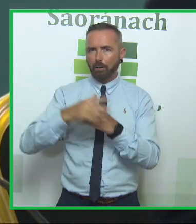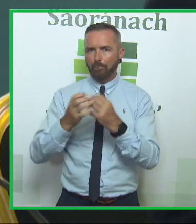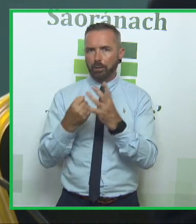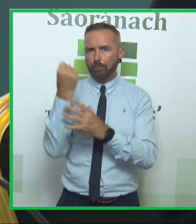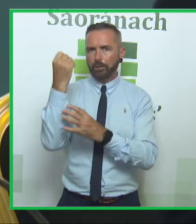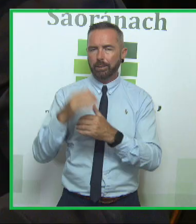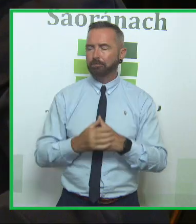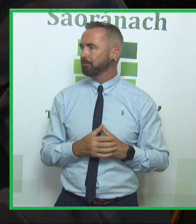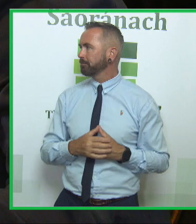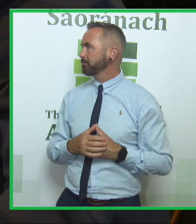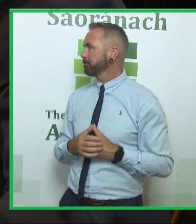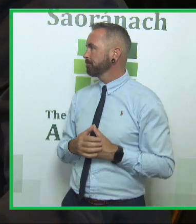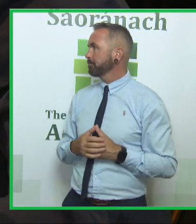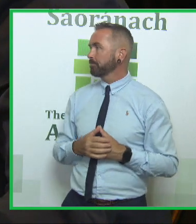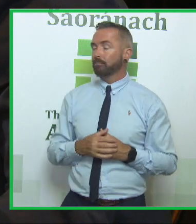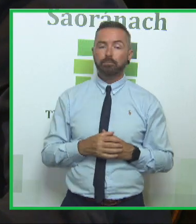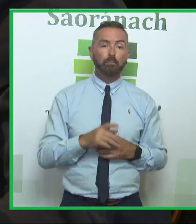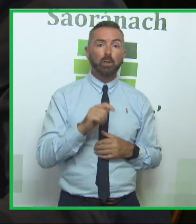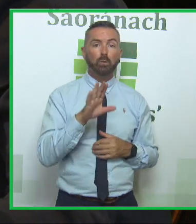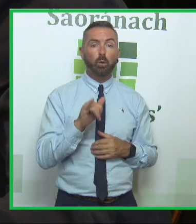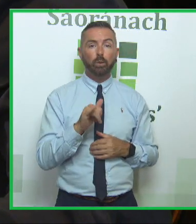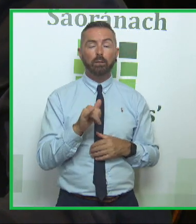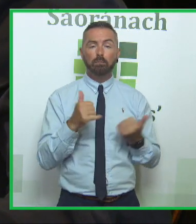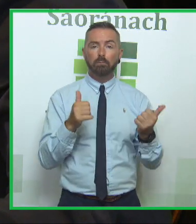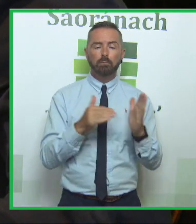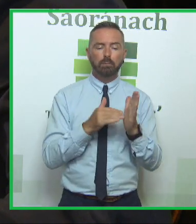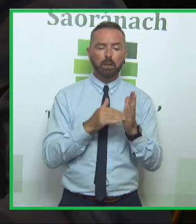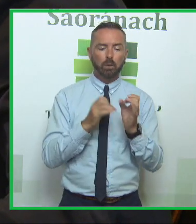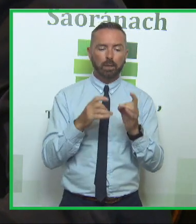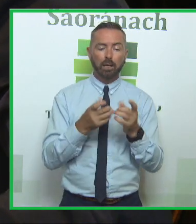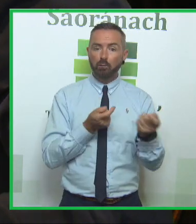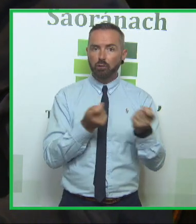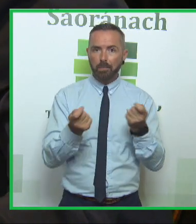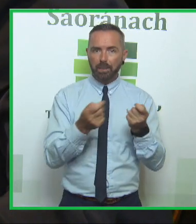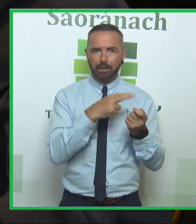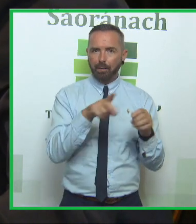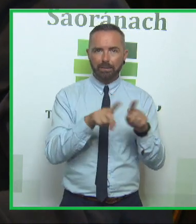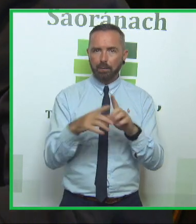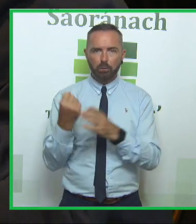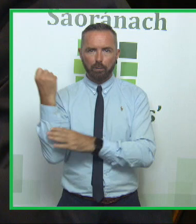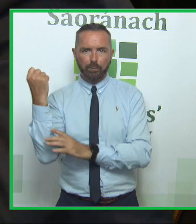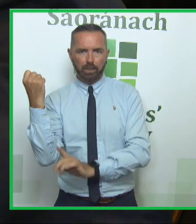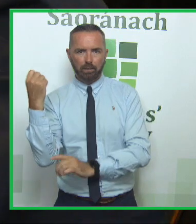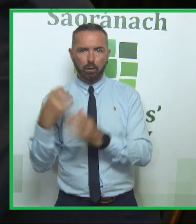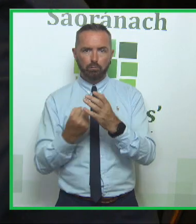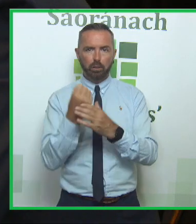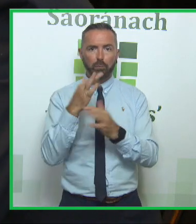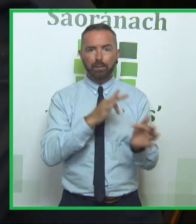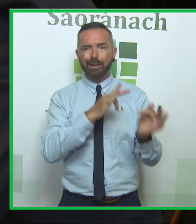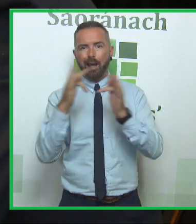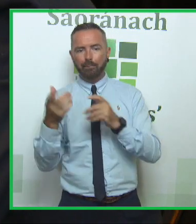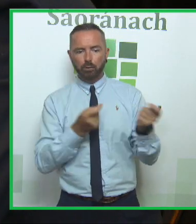Tony? Yeah, so firstly, treatment is not recovery. Recovery is something that happens after